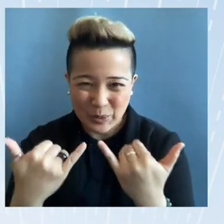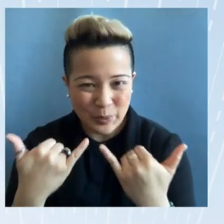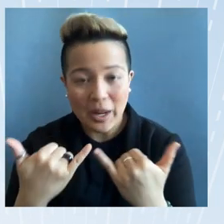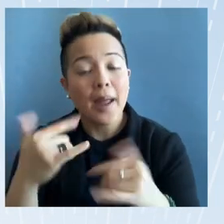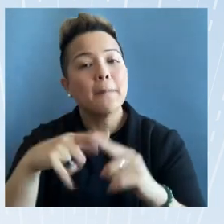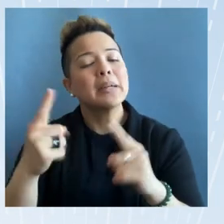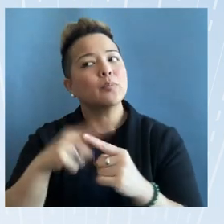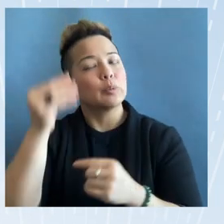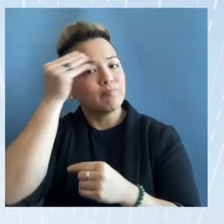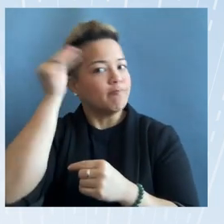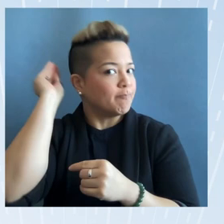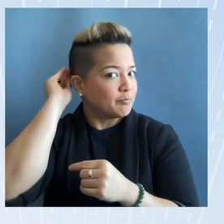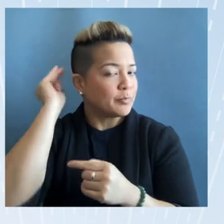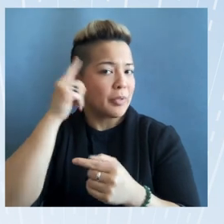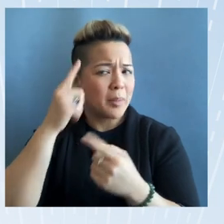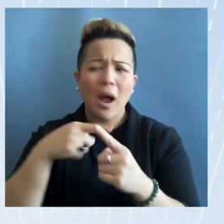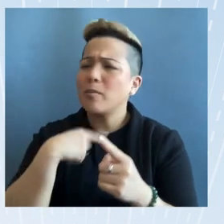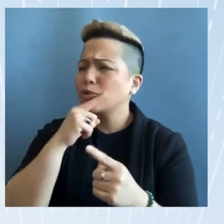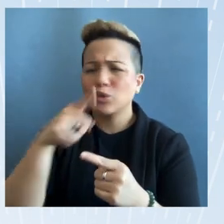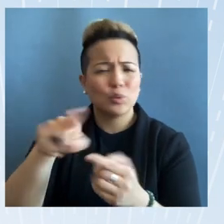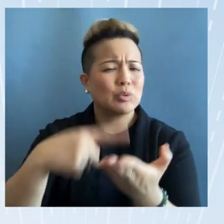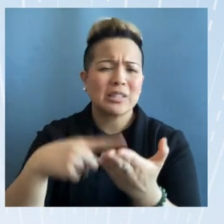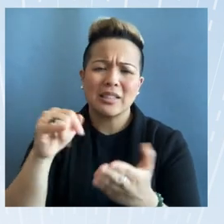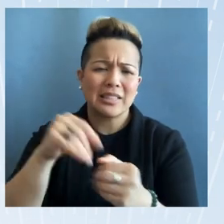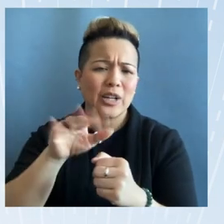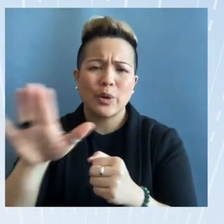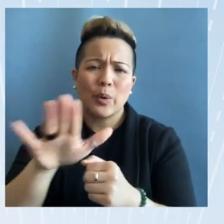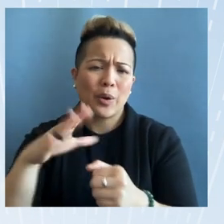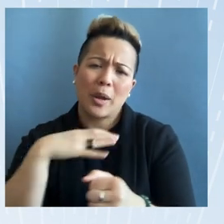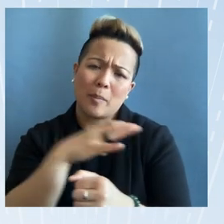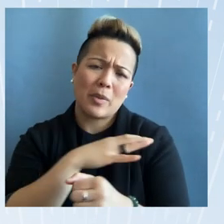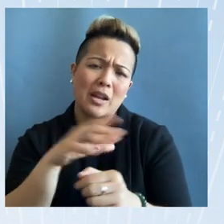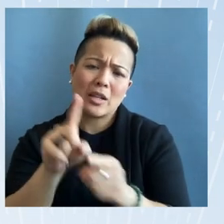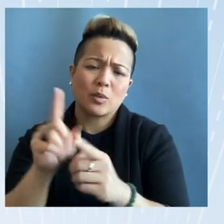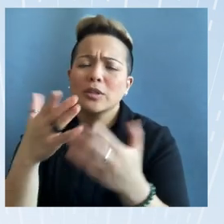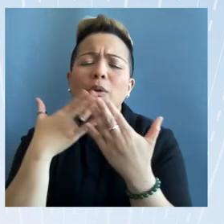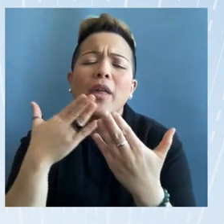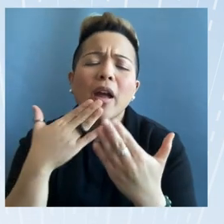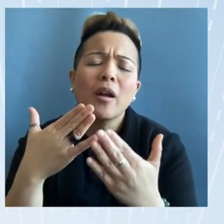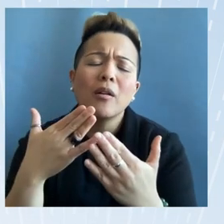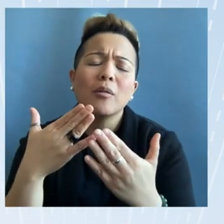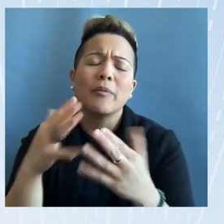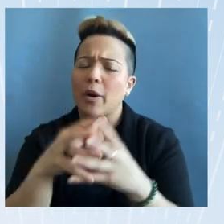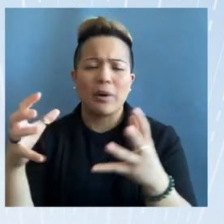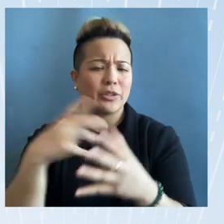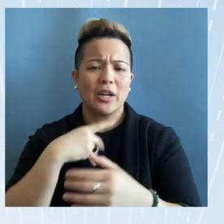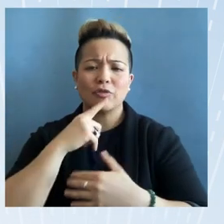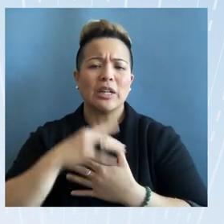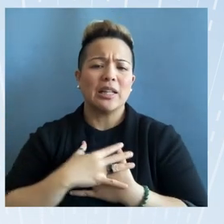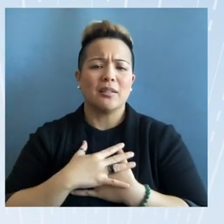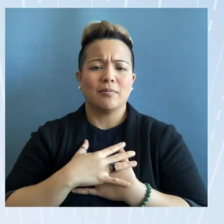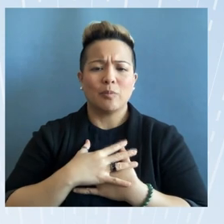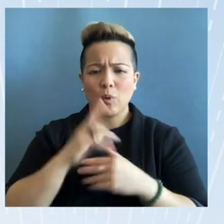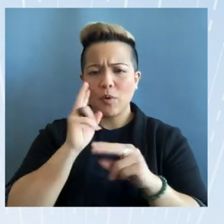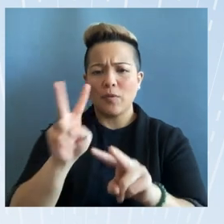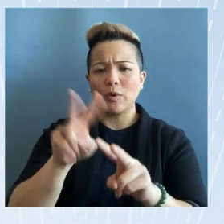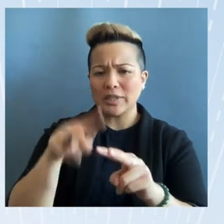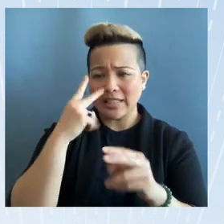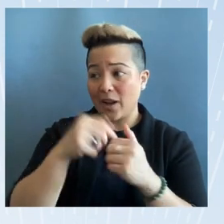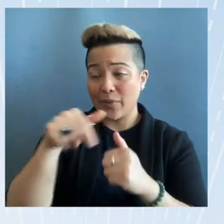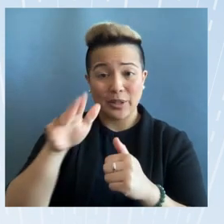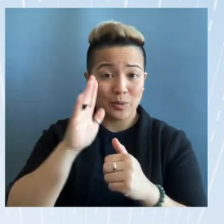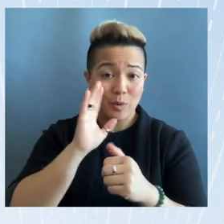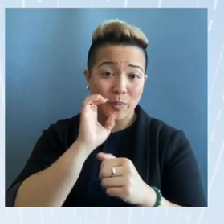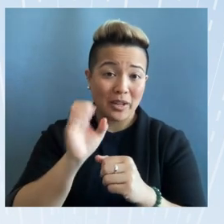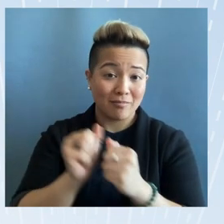to think about, and I'm sure that you've discussed it in your committee as well, too. So thank you very much. I really look forward to seeing how this can be